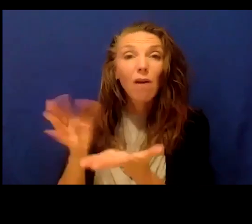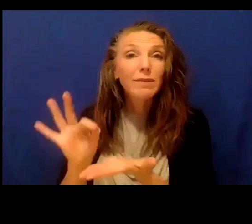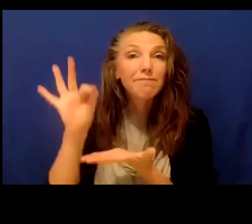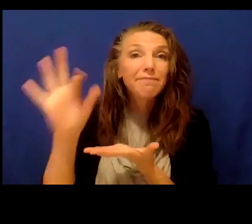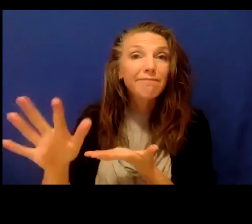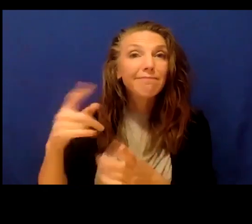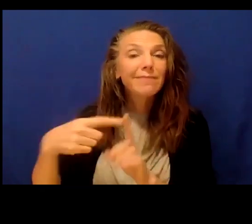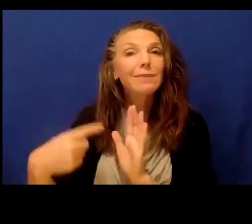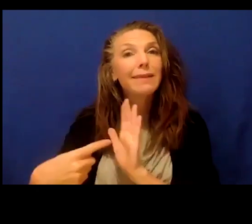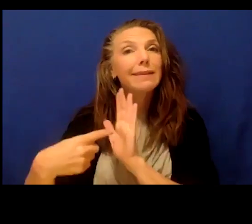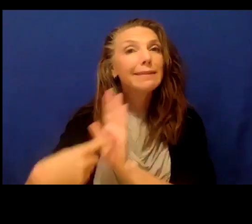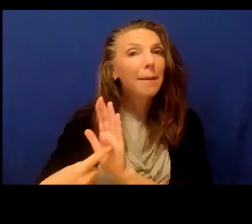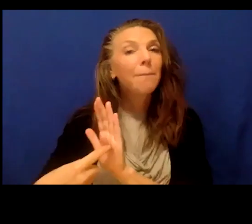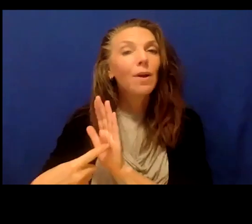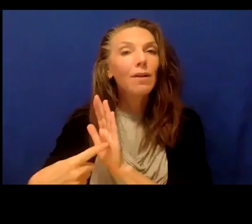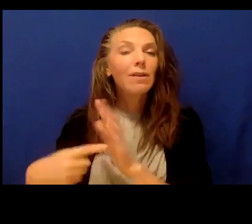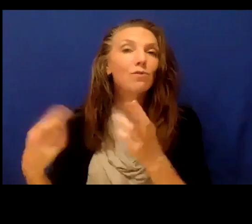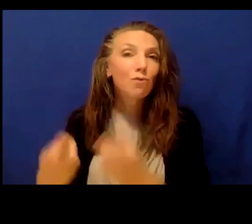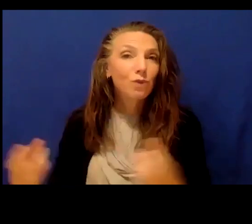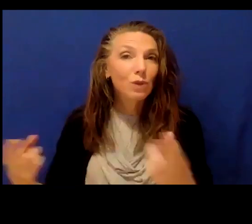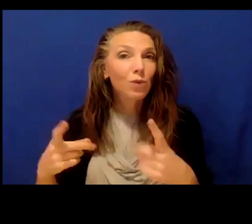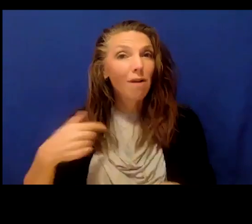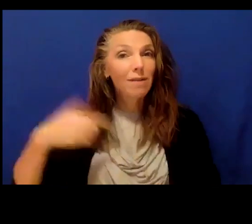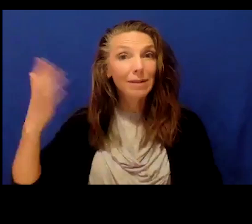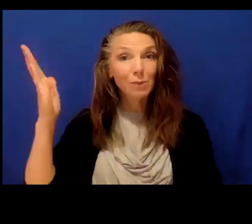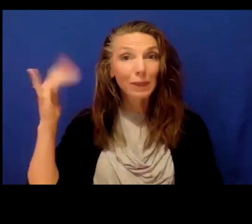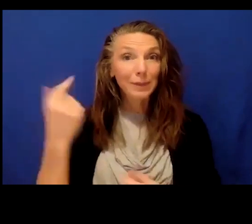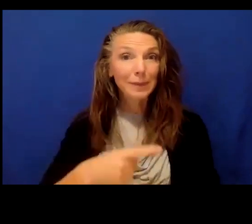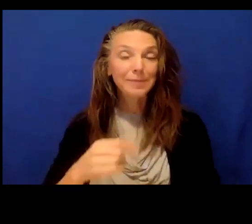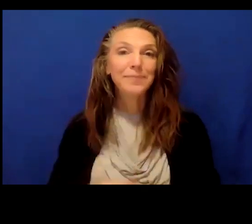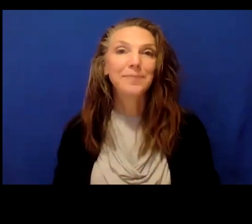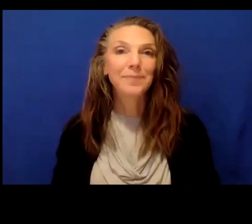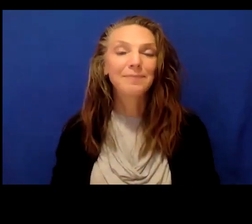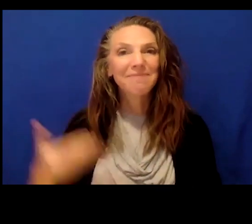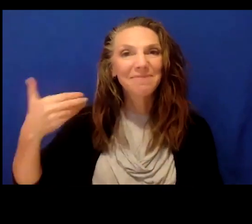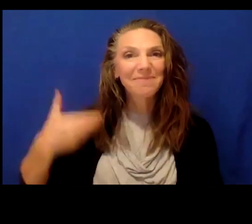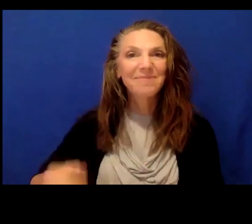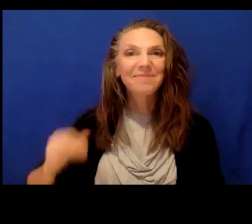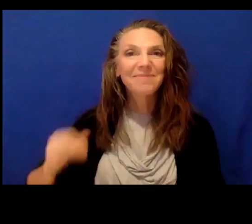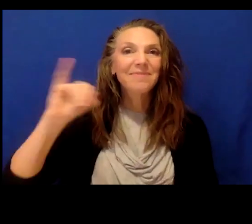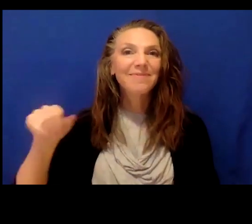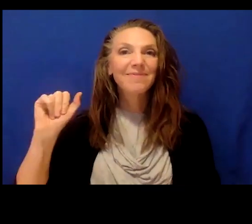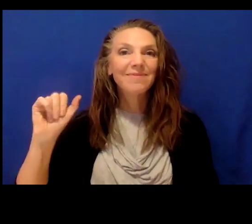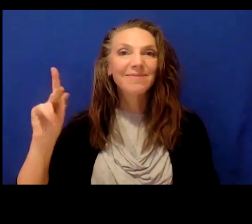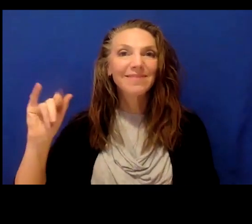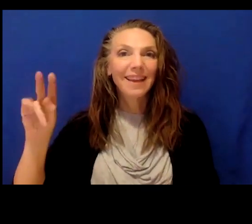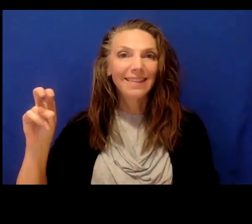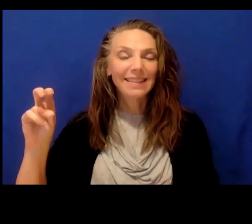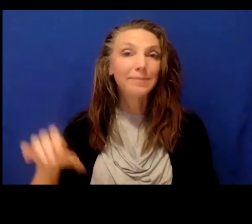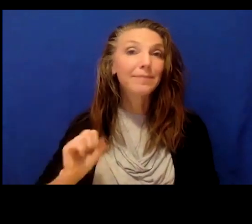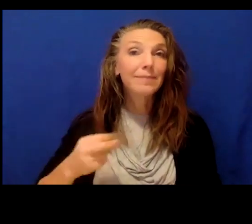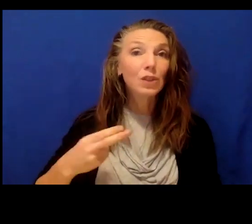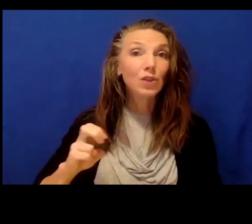additional examples in the chat as we move through the presentation today as well. So I'm Jackie. My pronouns are she,